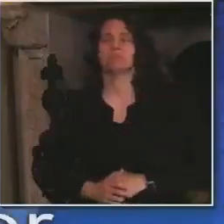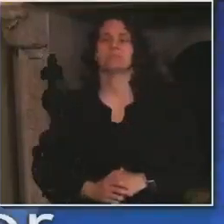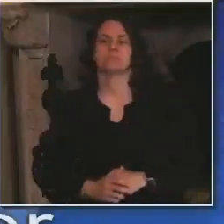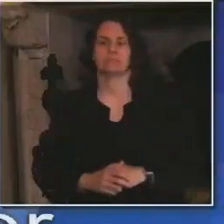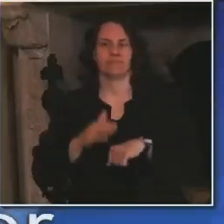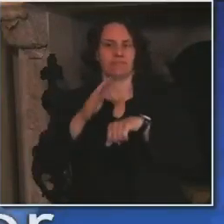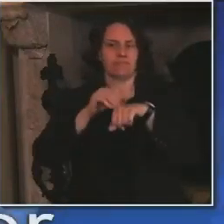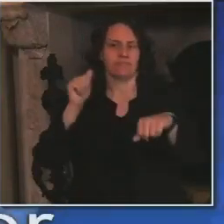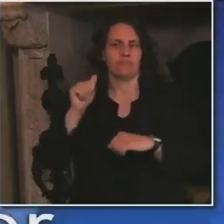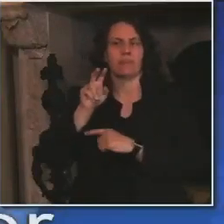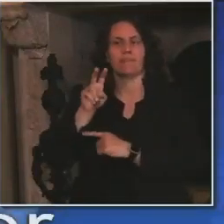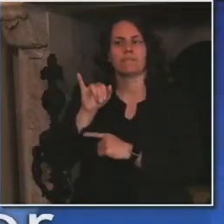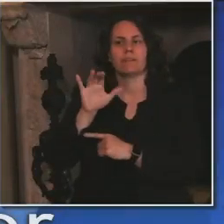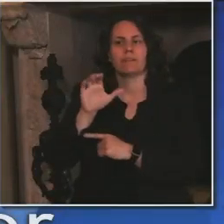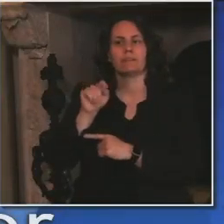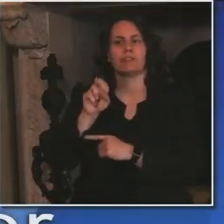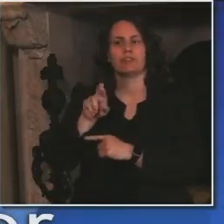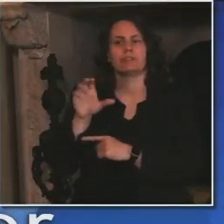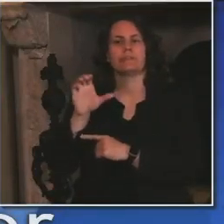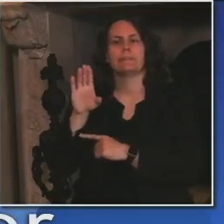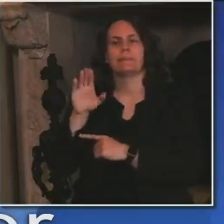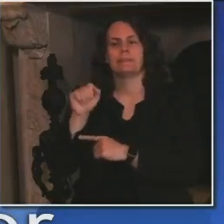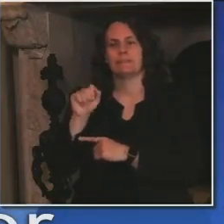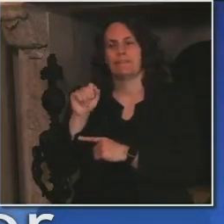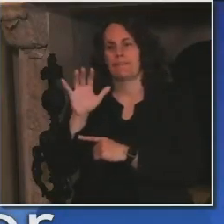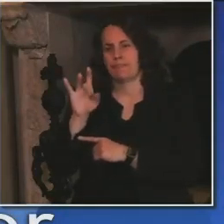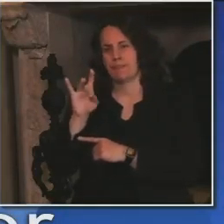58 in Milwaukee. Victor?